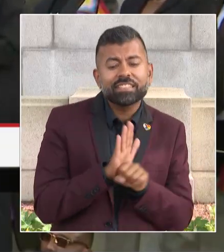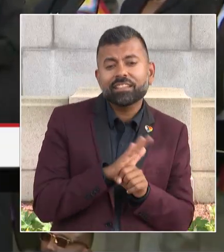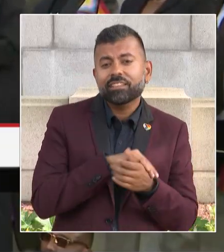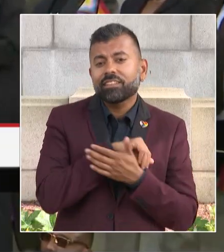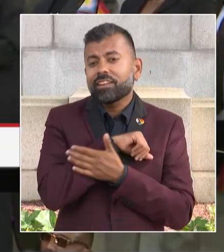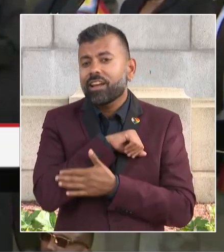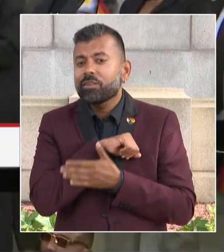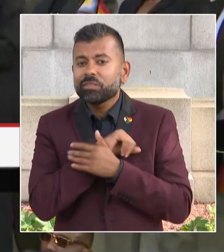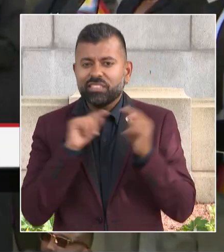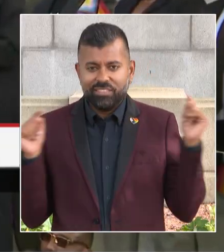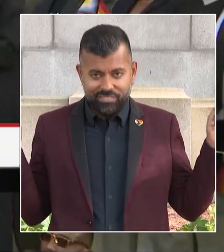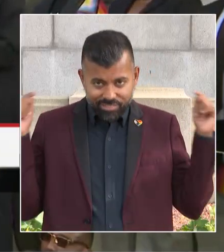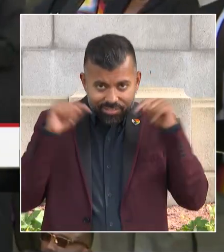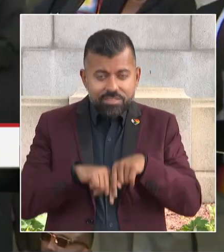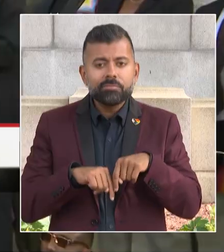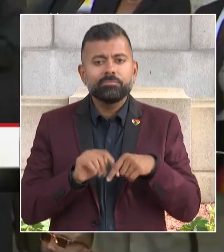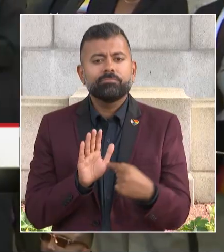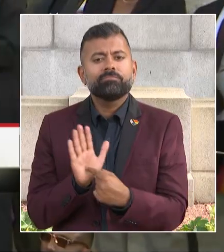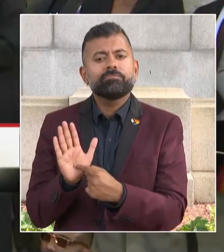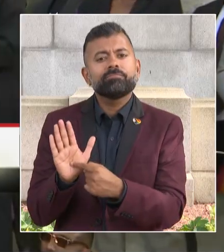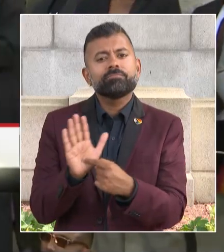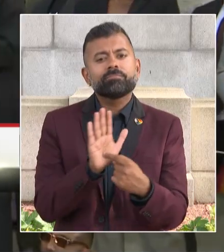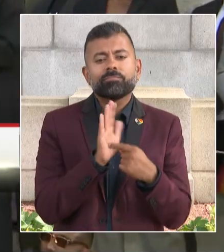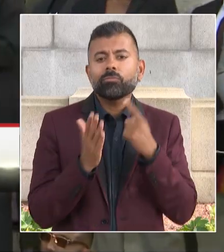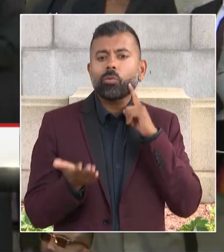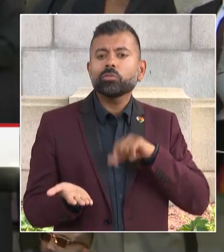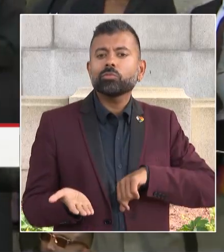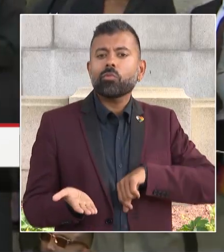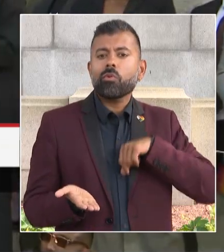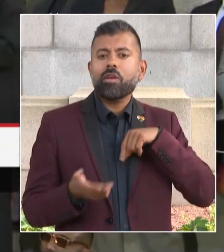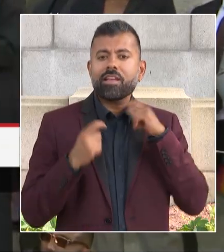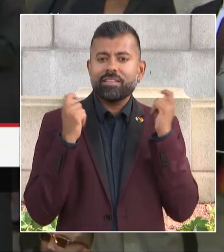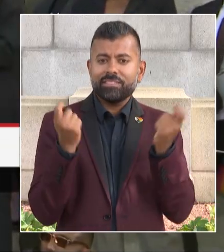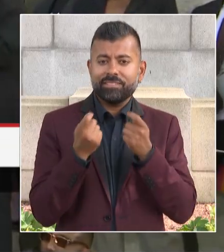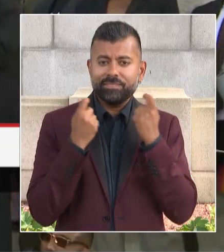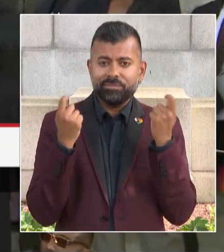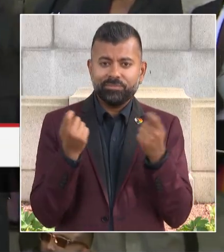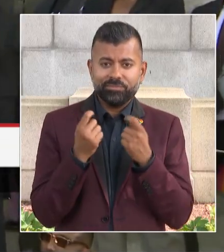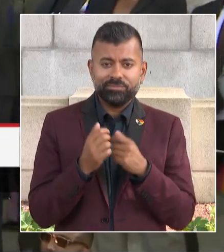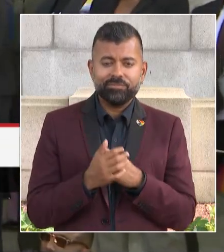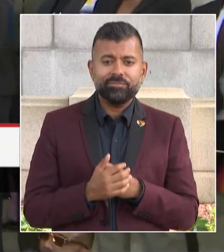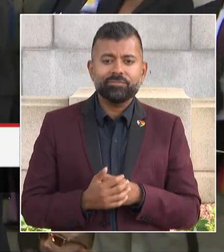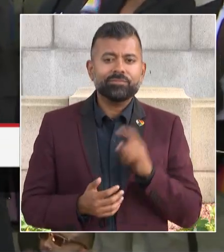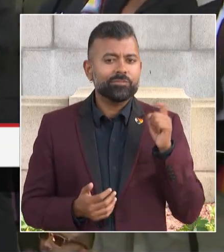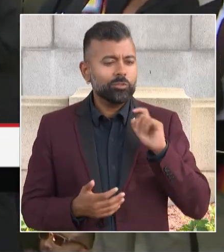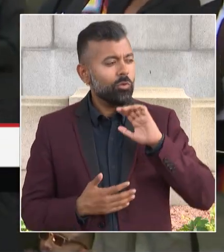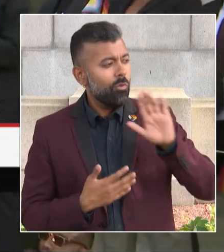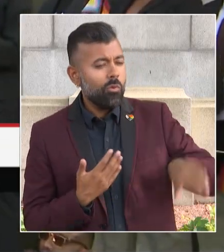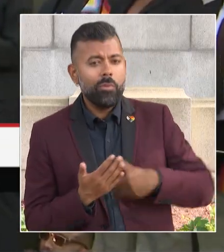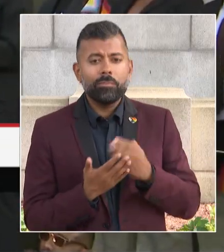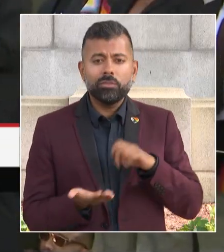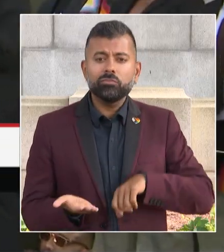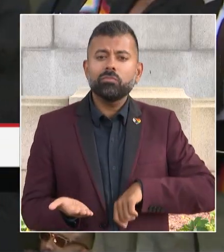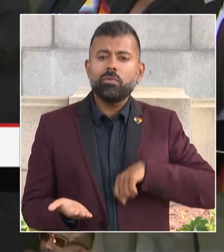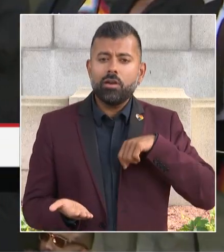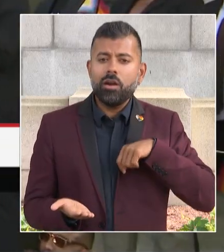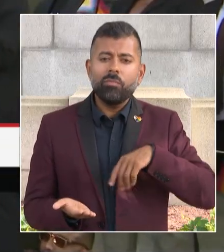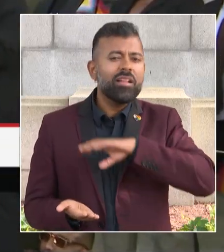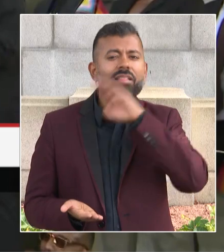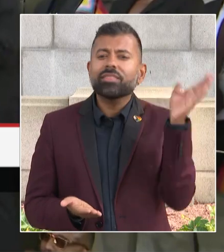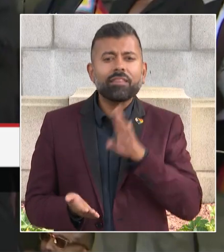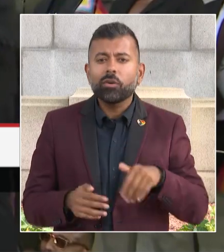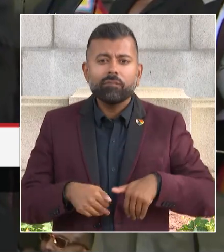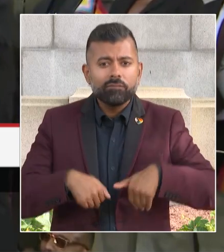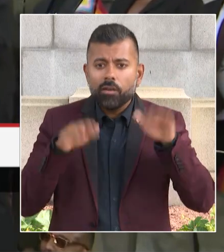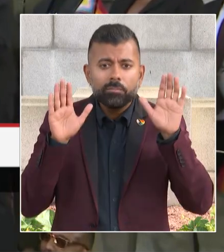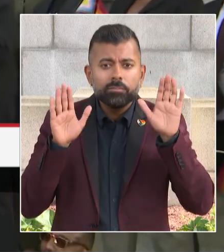World Pride in the way they want to here. And that is something that we should all be proud of every day and never give up fighting for. In the face